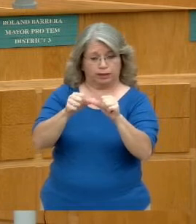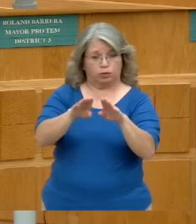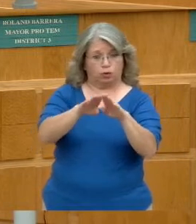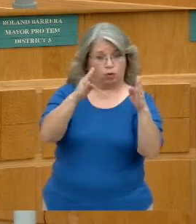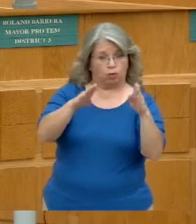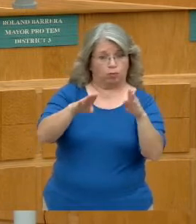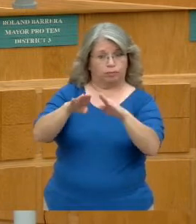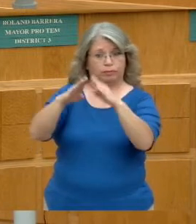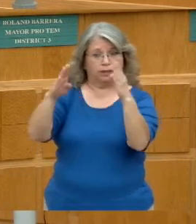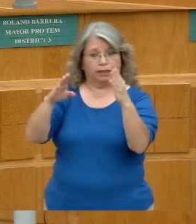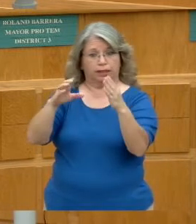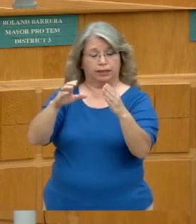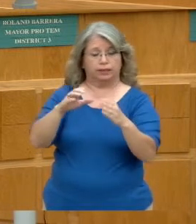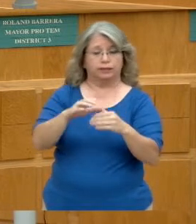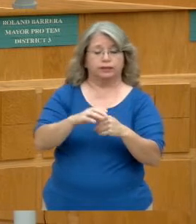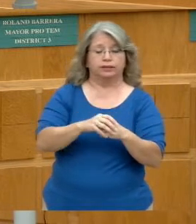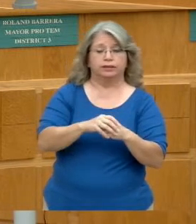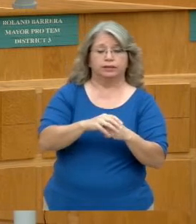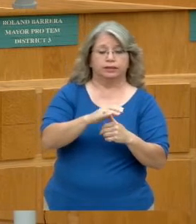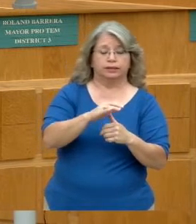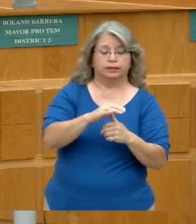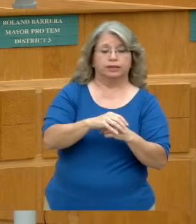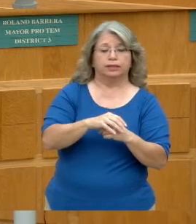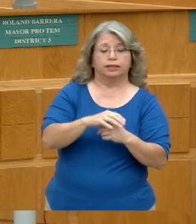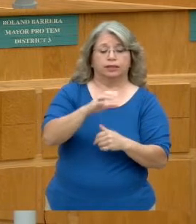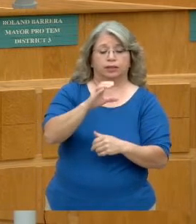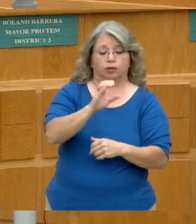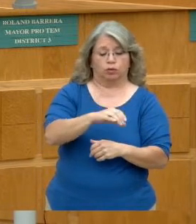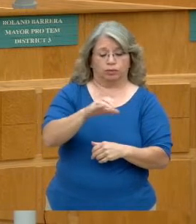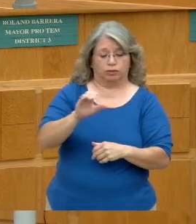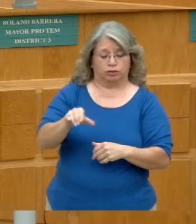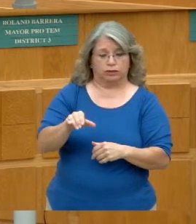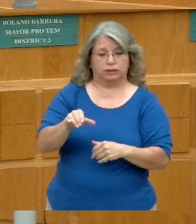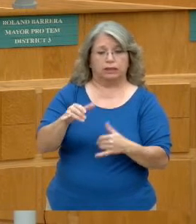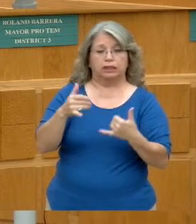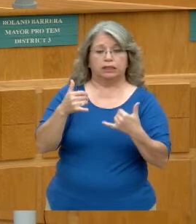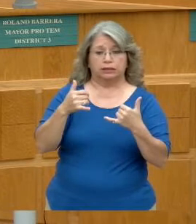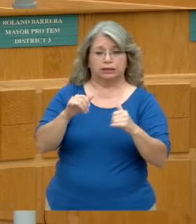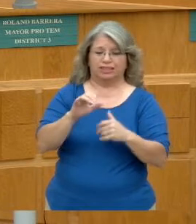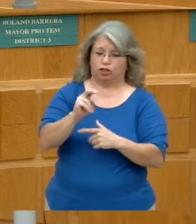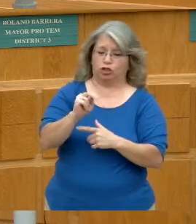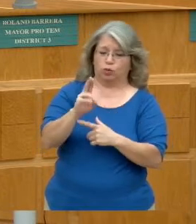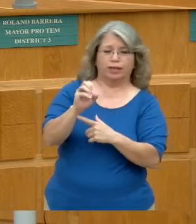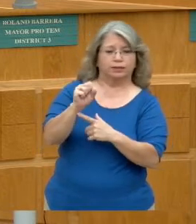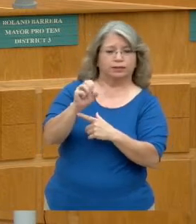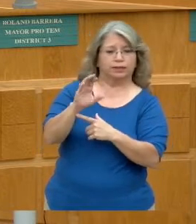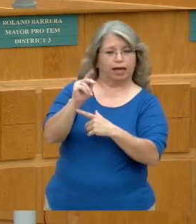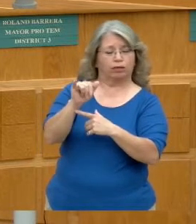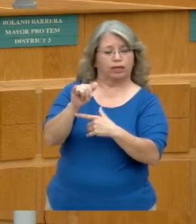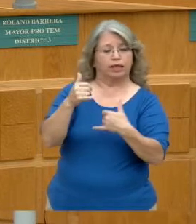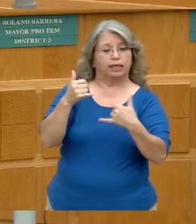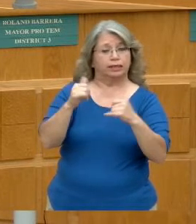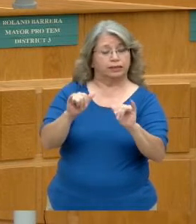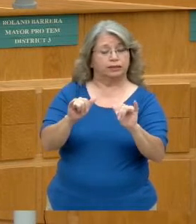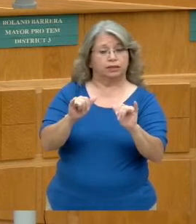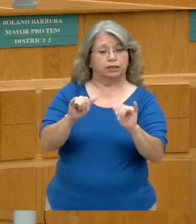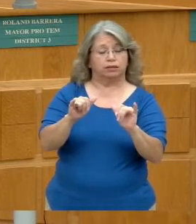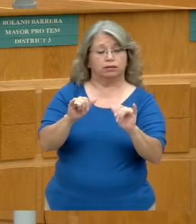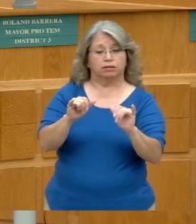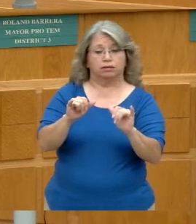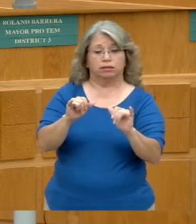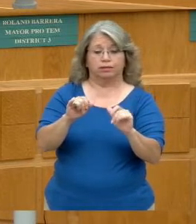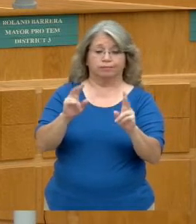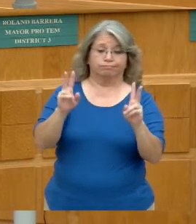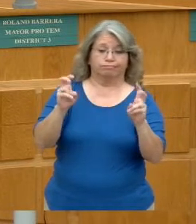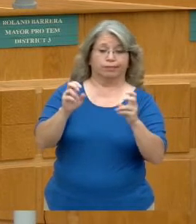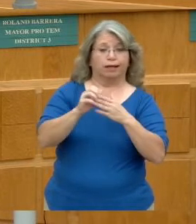state is that Corpus Christi is still, Nueces County are still in one of the leadership roles in terms of